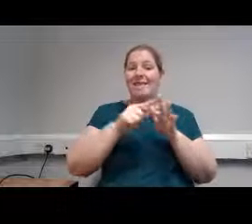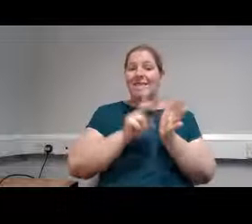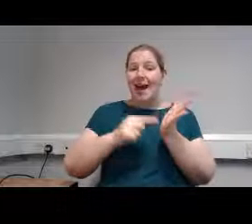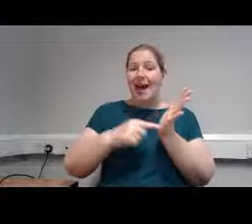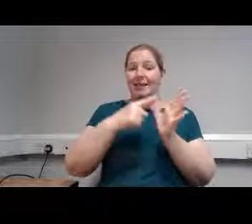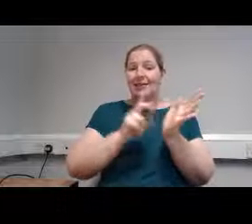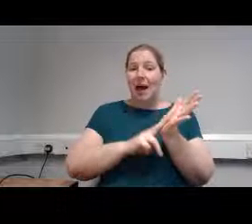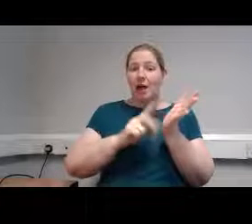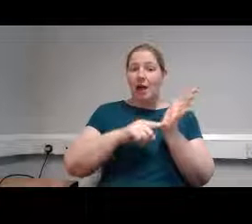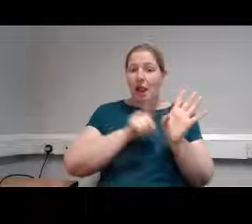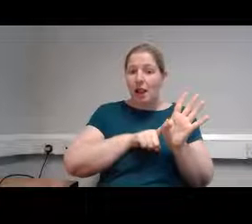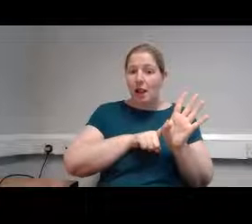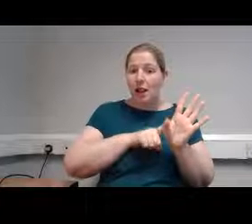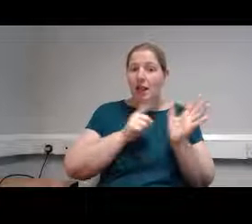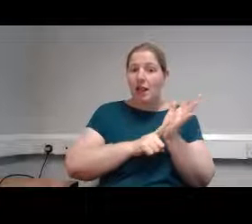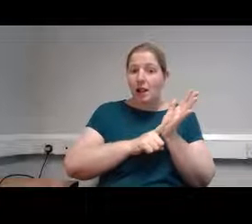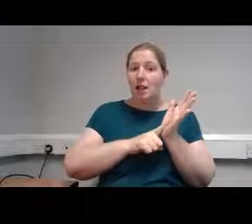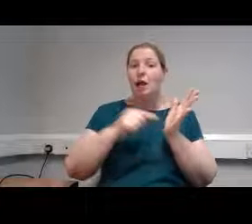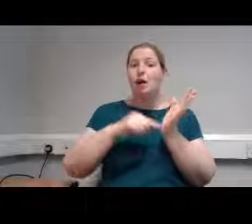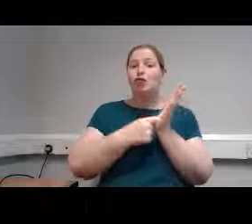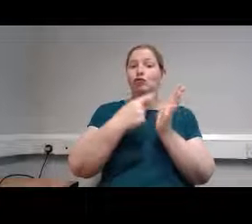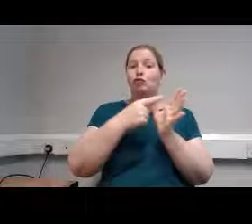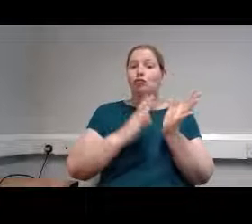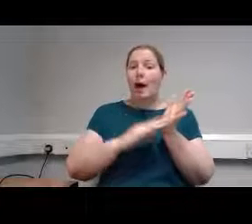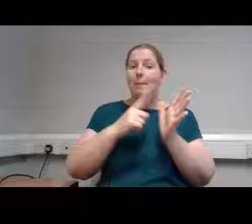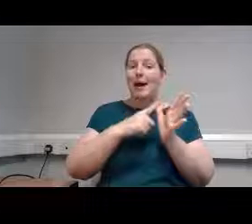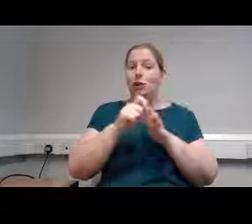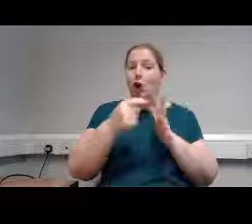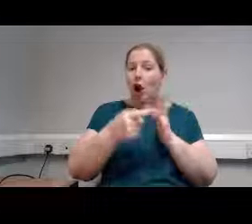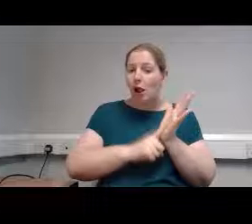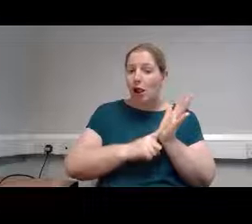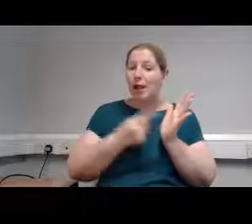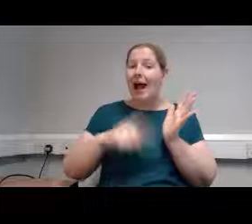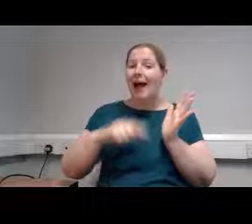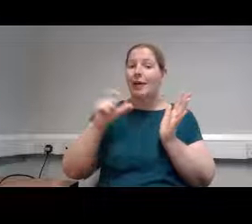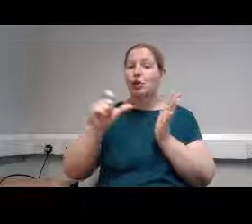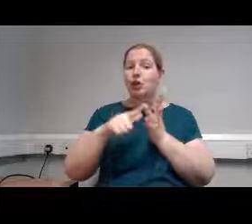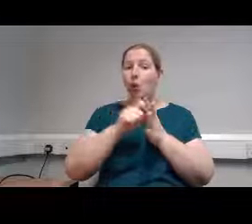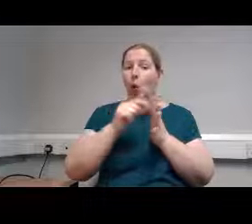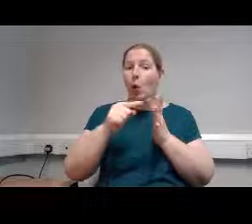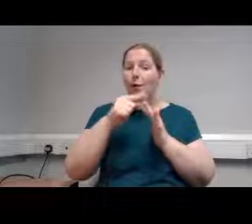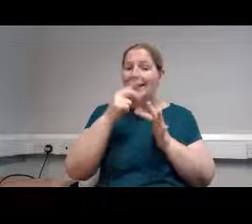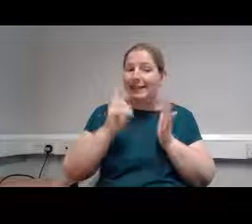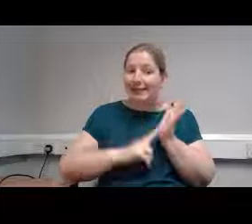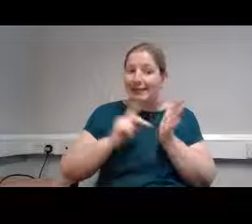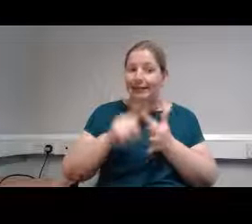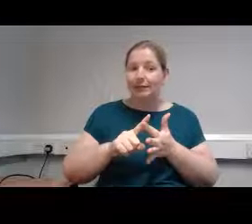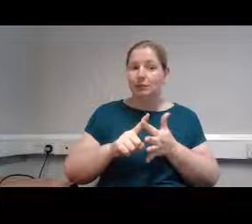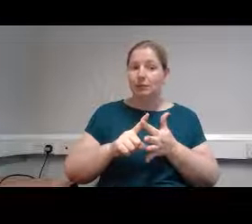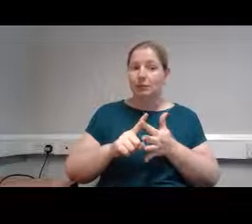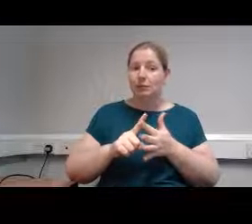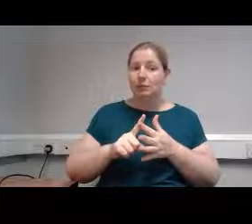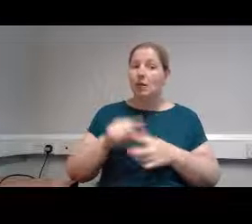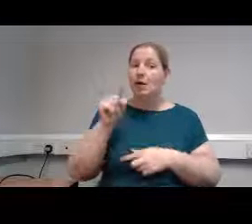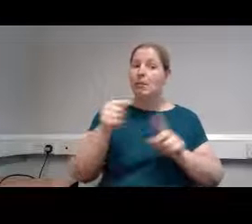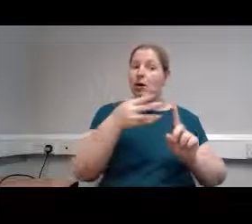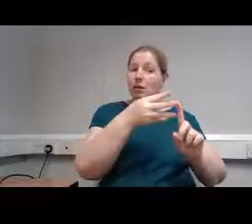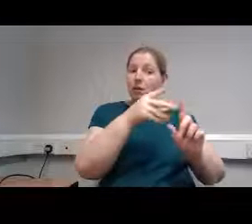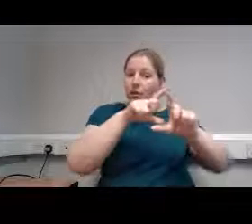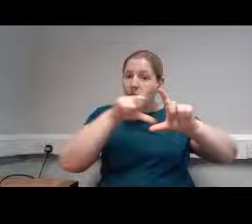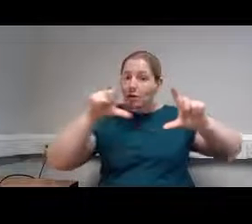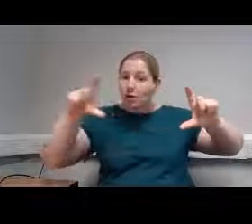to show with this graph here is that back in 2022, December 2022, on this graph you